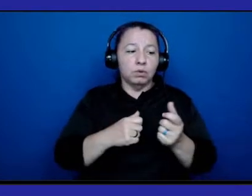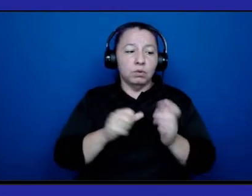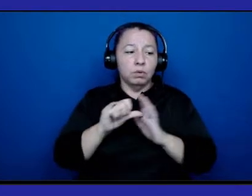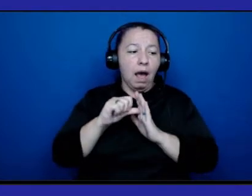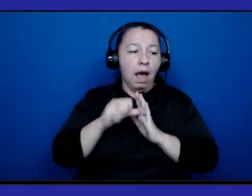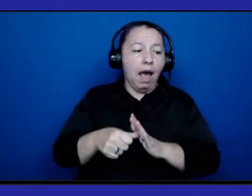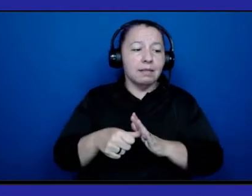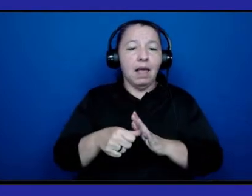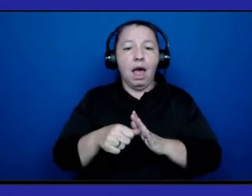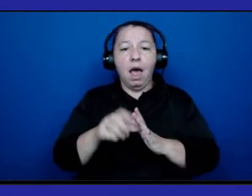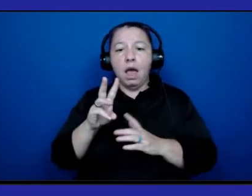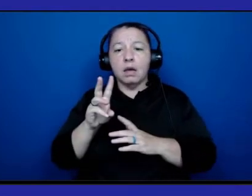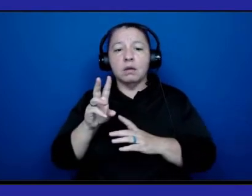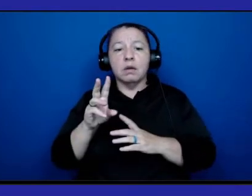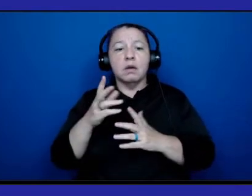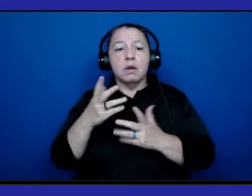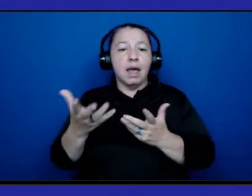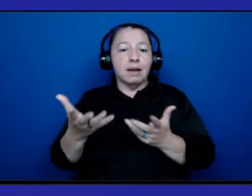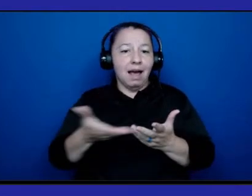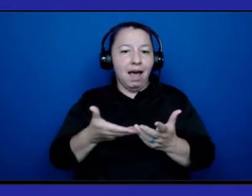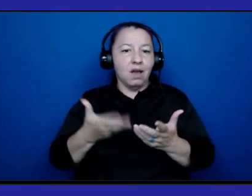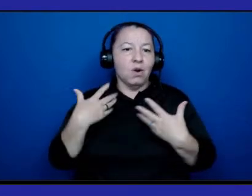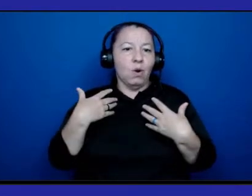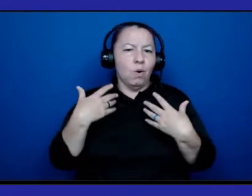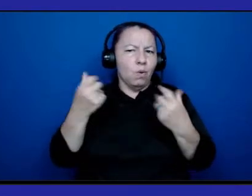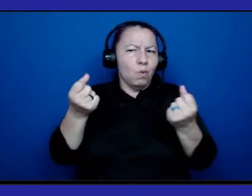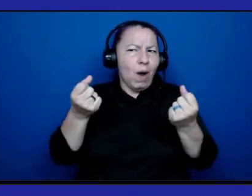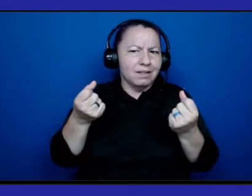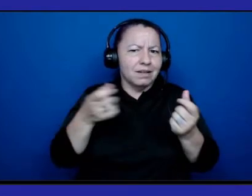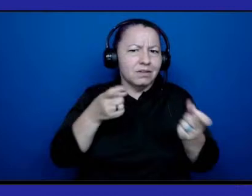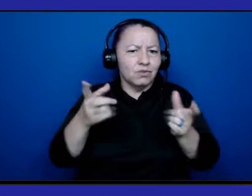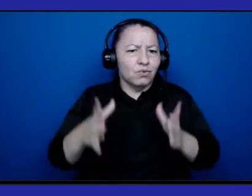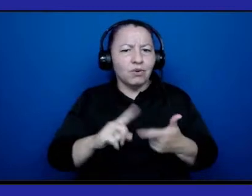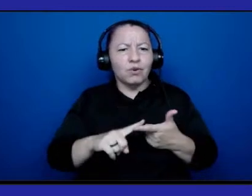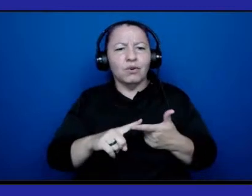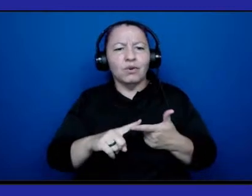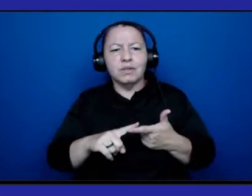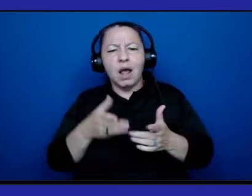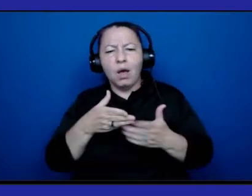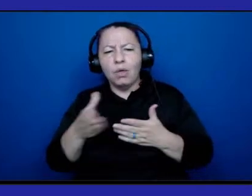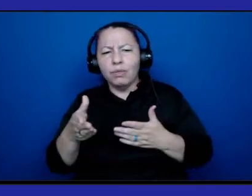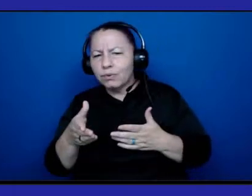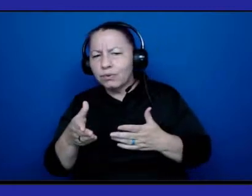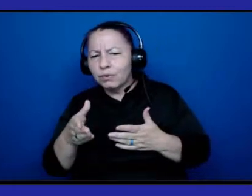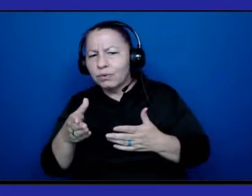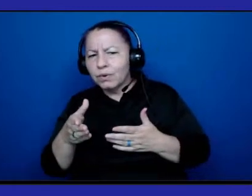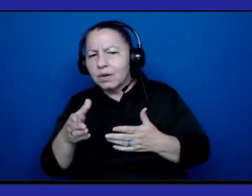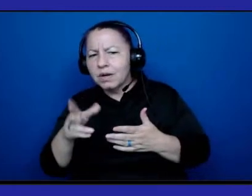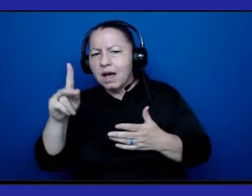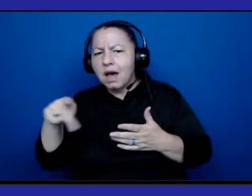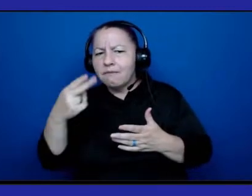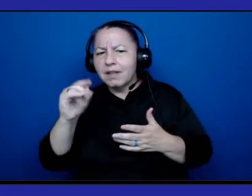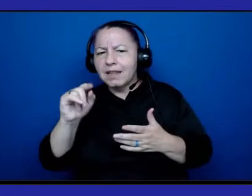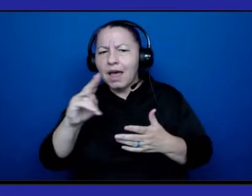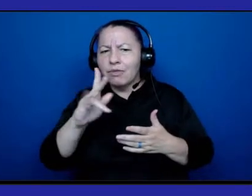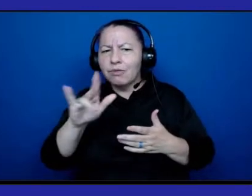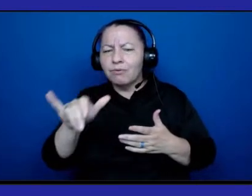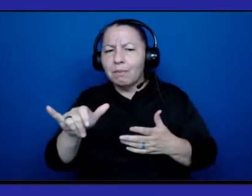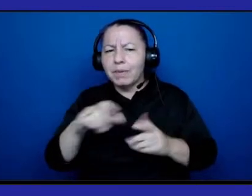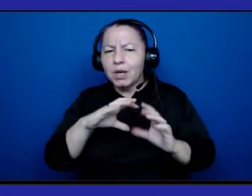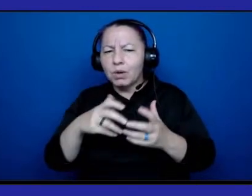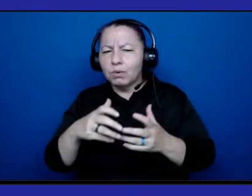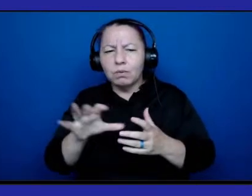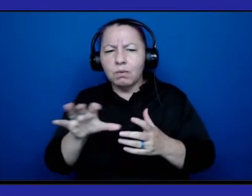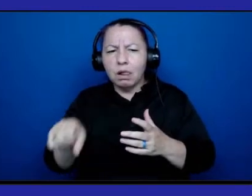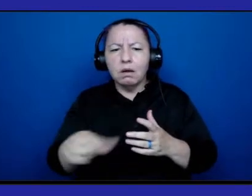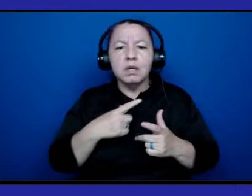entire COVID-19 philanthropy group. Frida was on that as well, and they're working out really